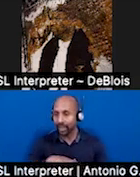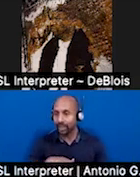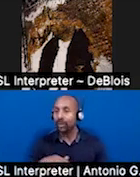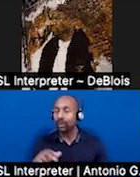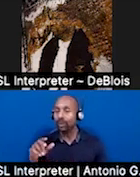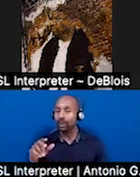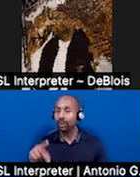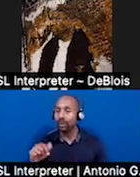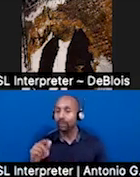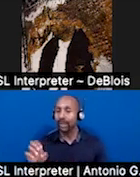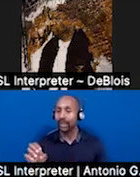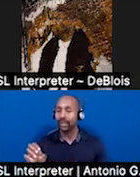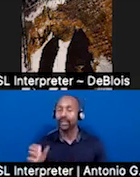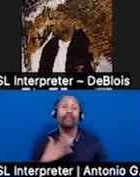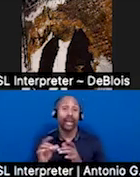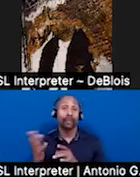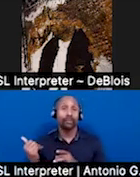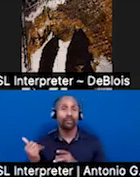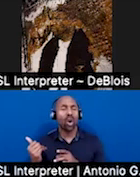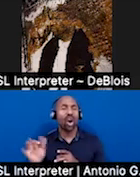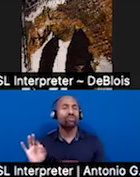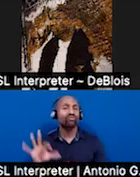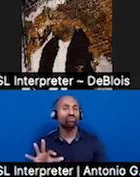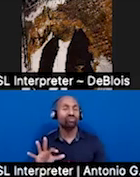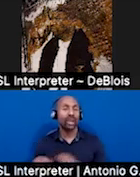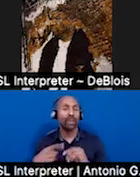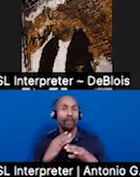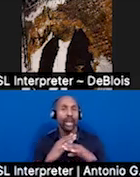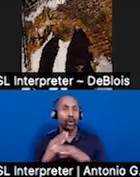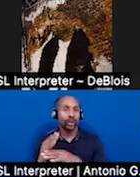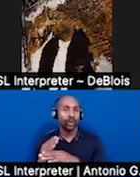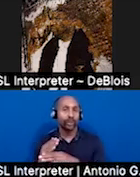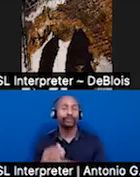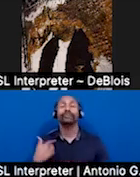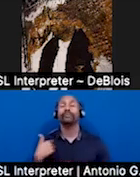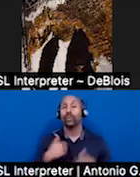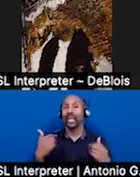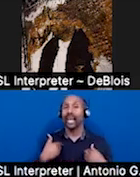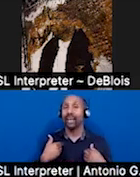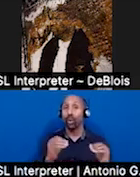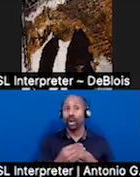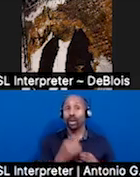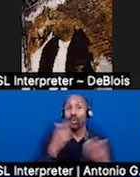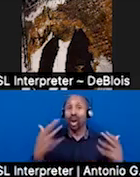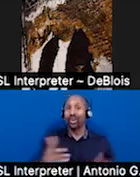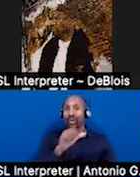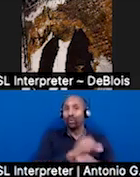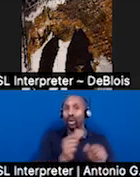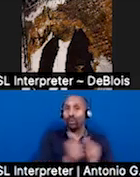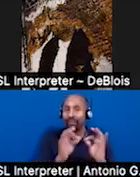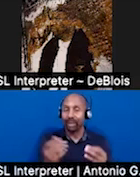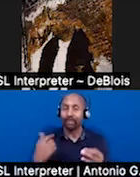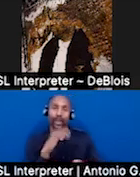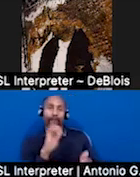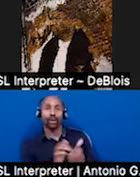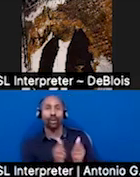and really partnering with organizations that are already working with families, and in particular families of children with